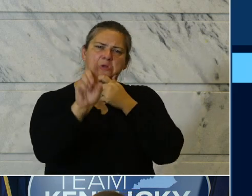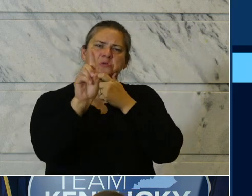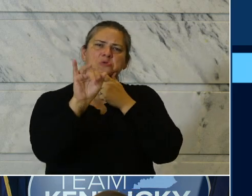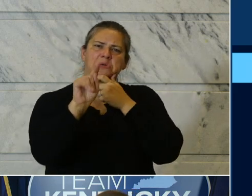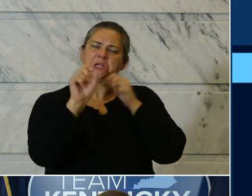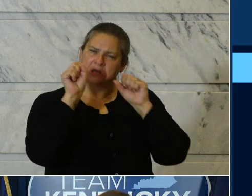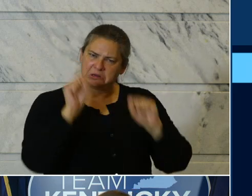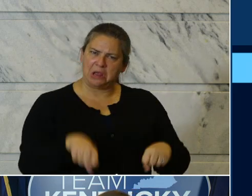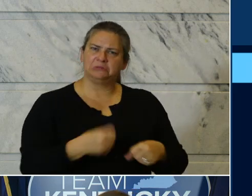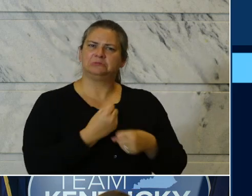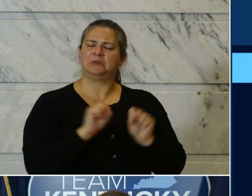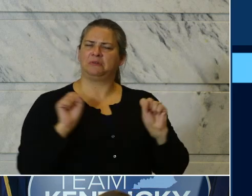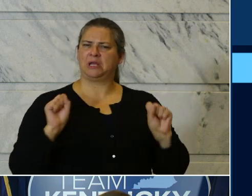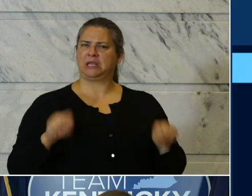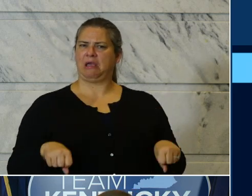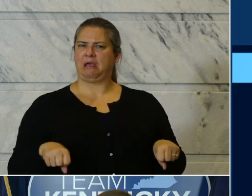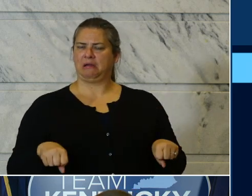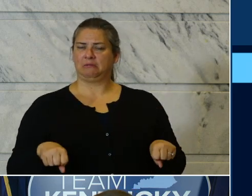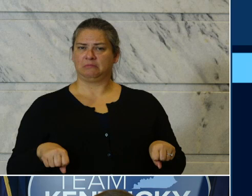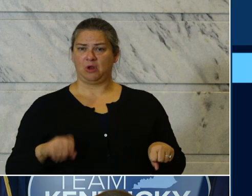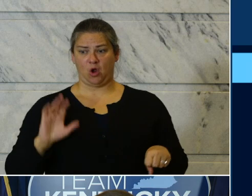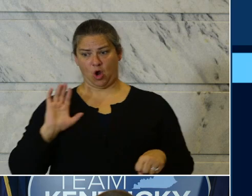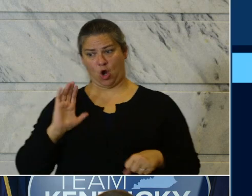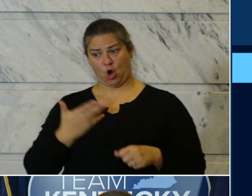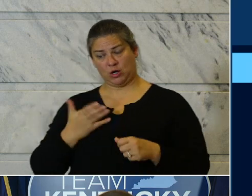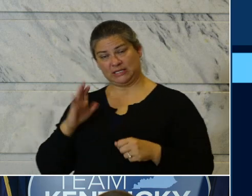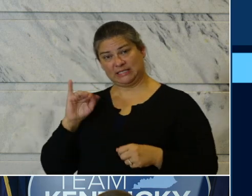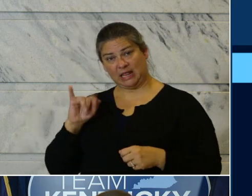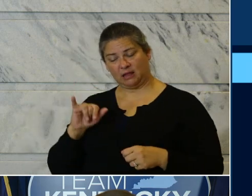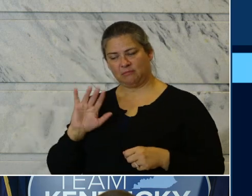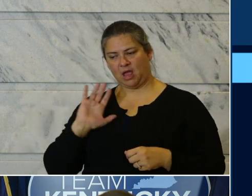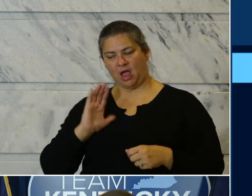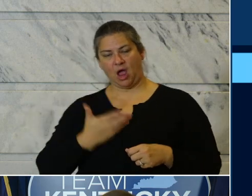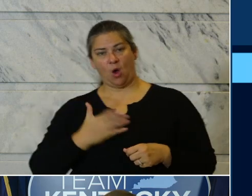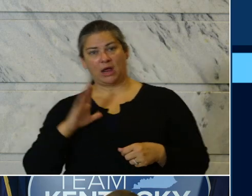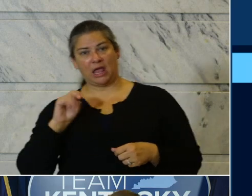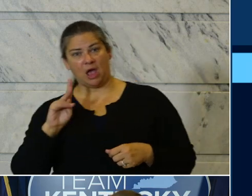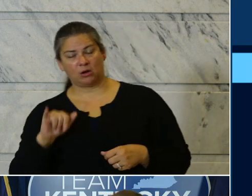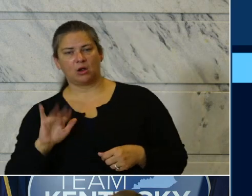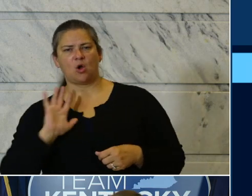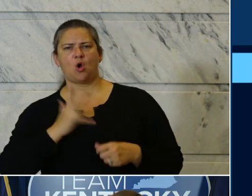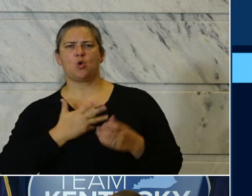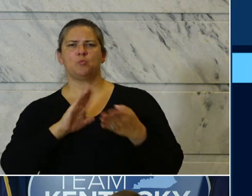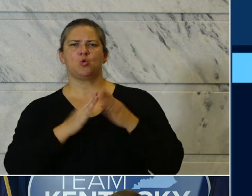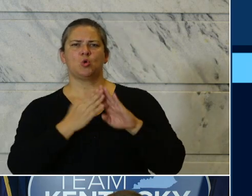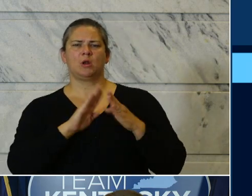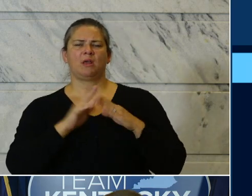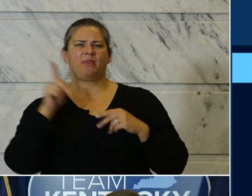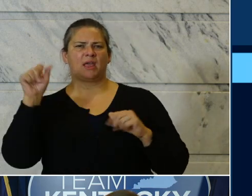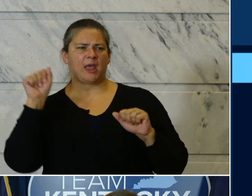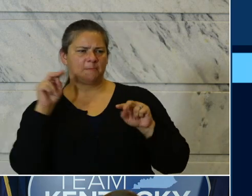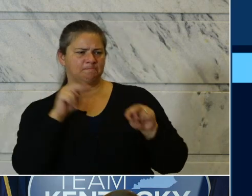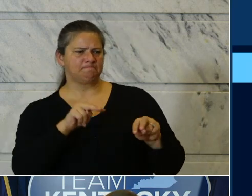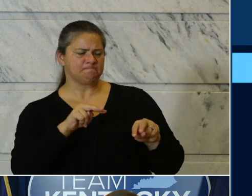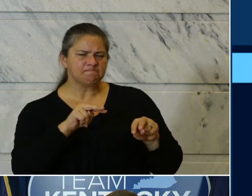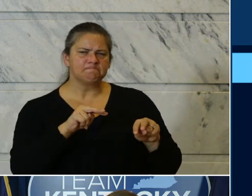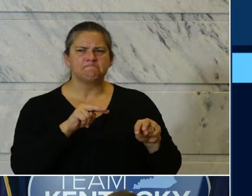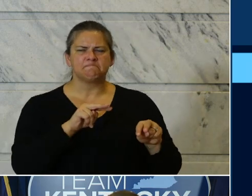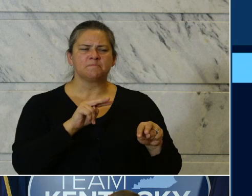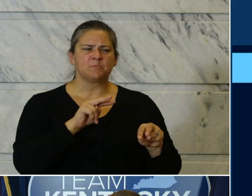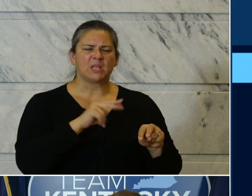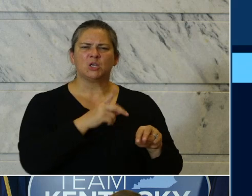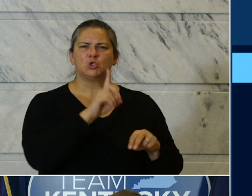think our city and our county leaders and our community leaders will grab a hold of it and push it as hard as they